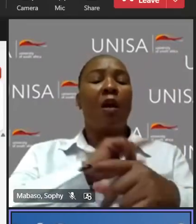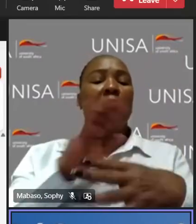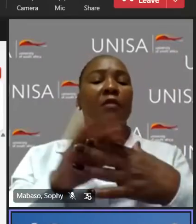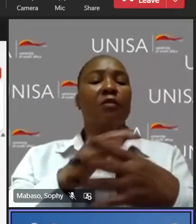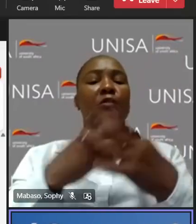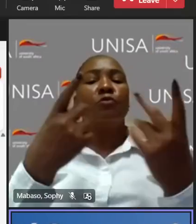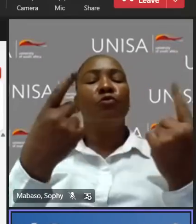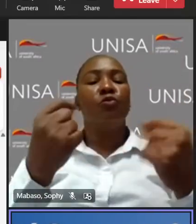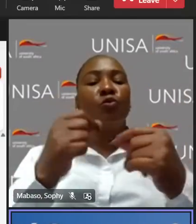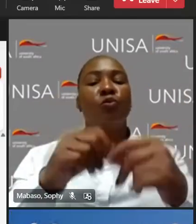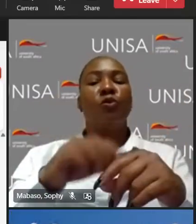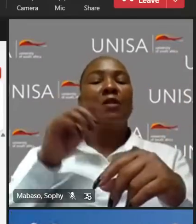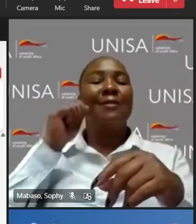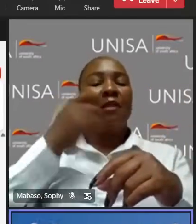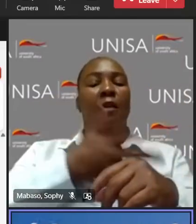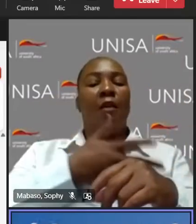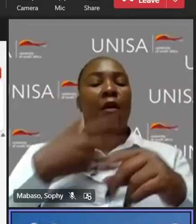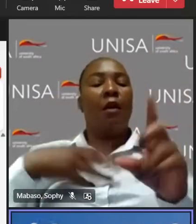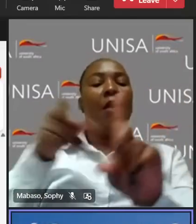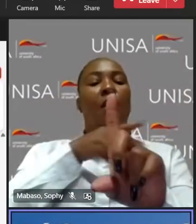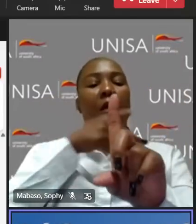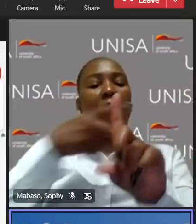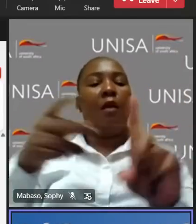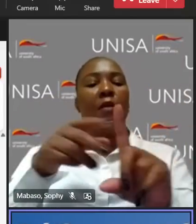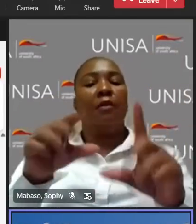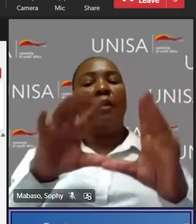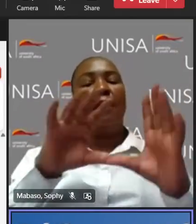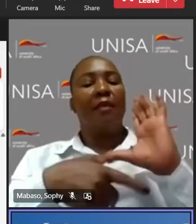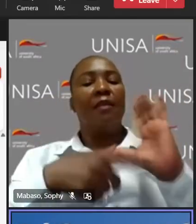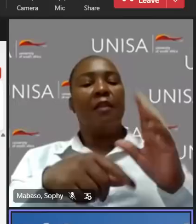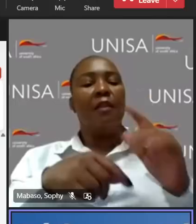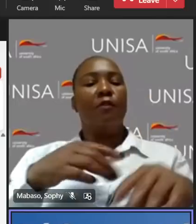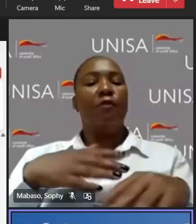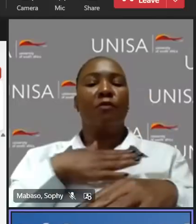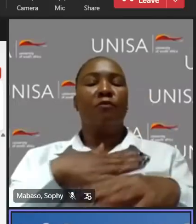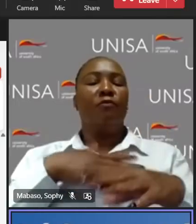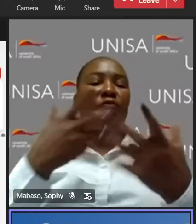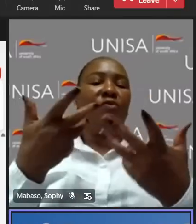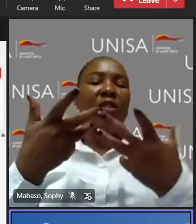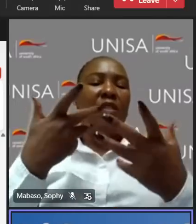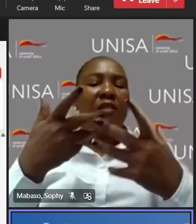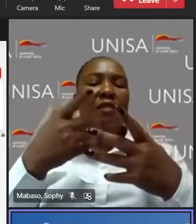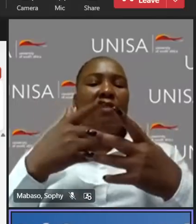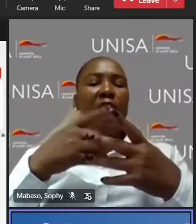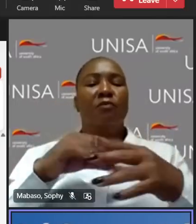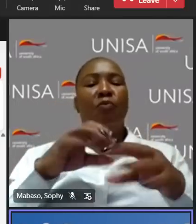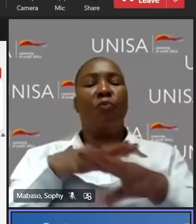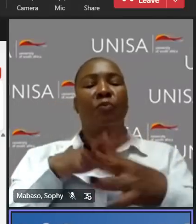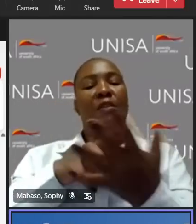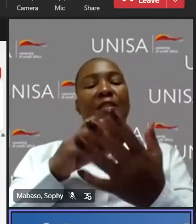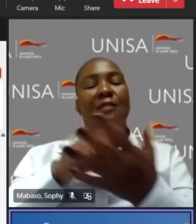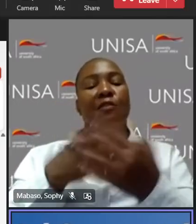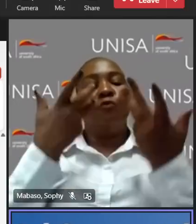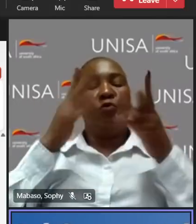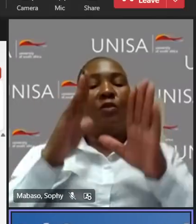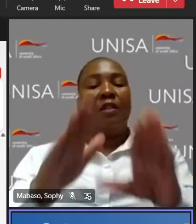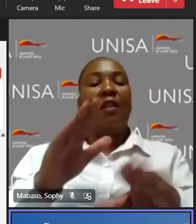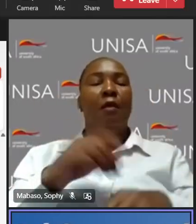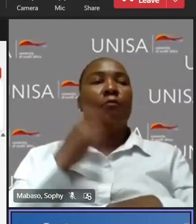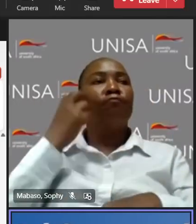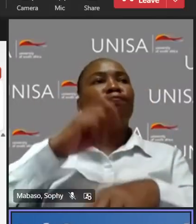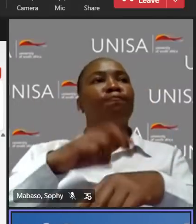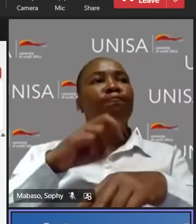do GBV, and then you fall victim as a student. You also need to